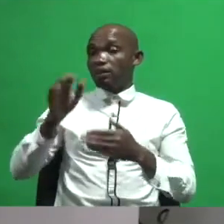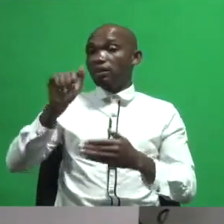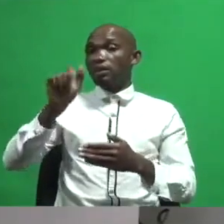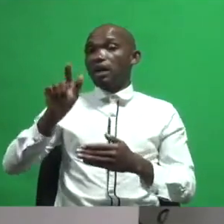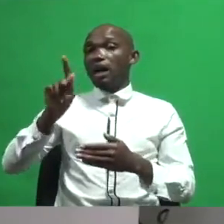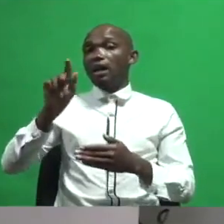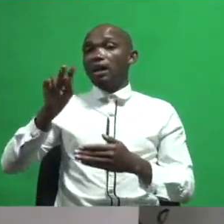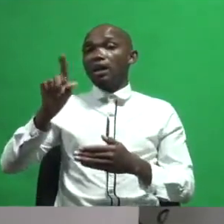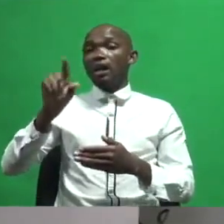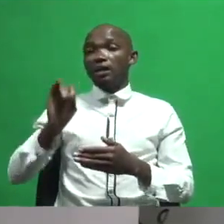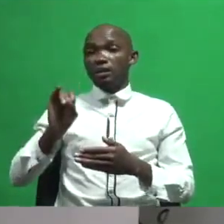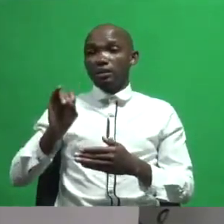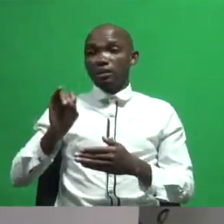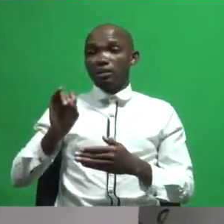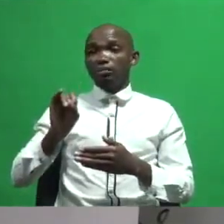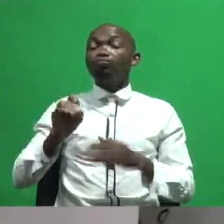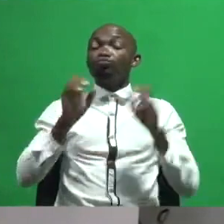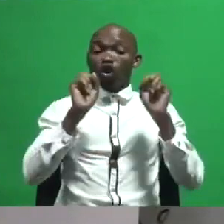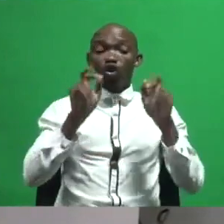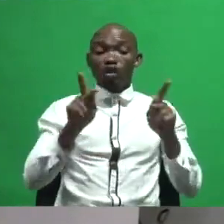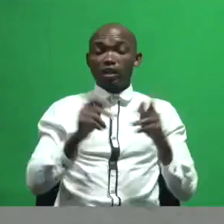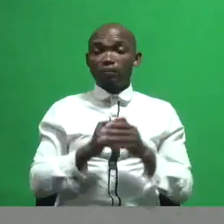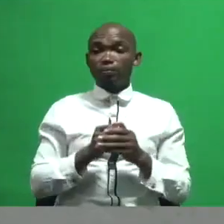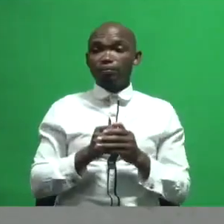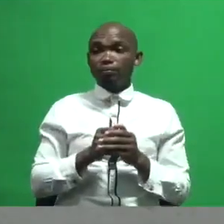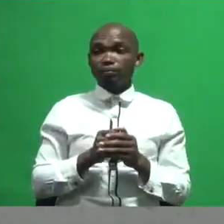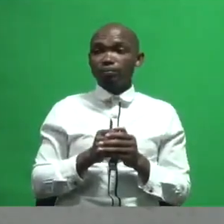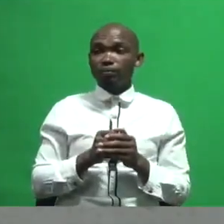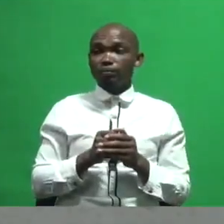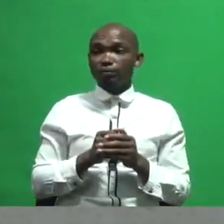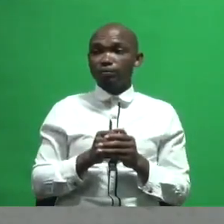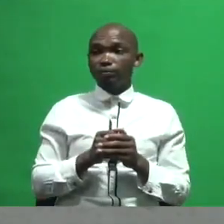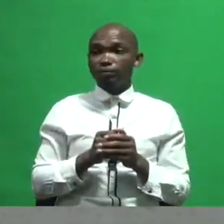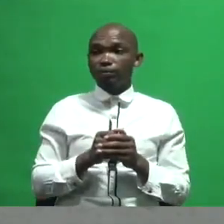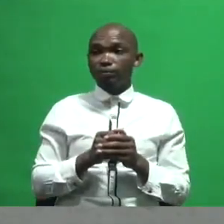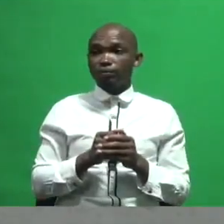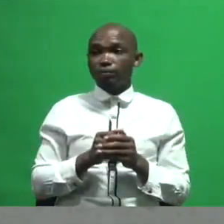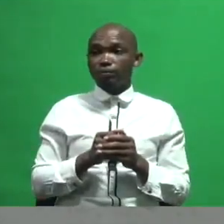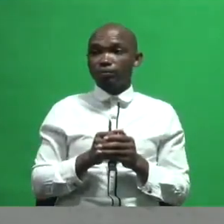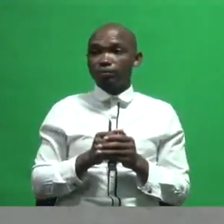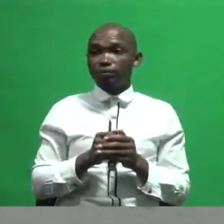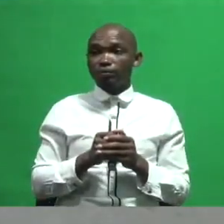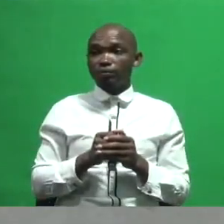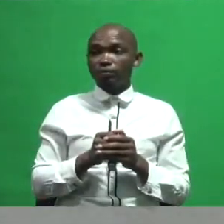this alkyl group has been removed. Okay, here.